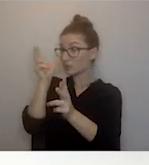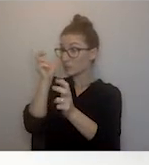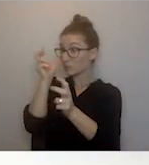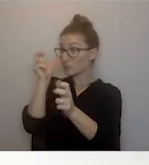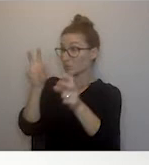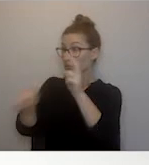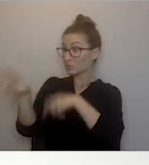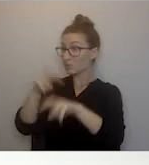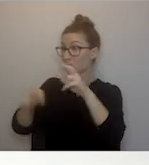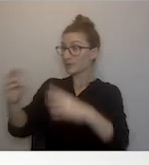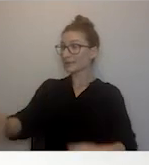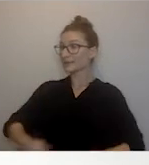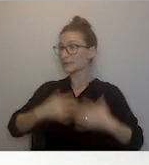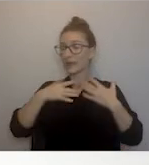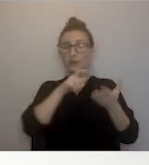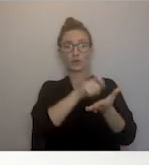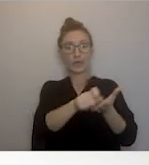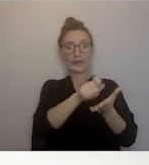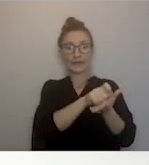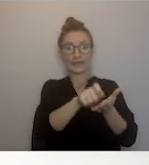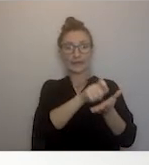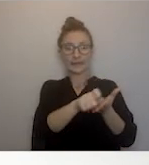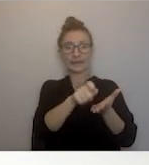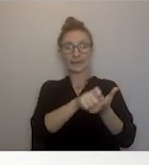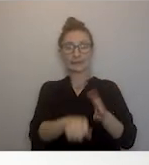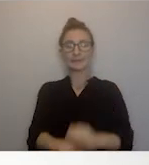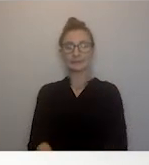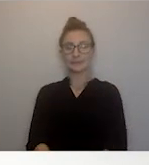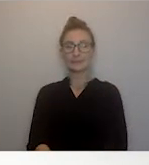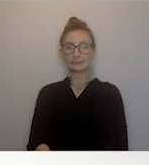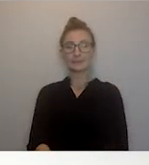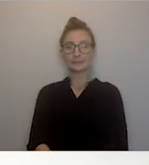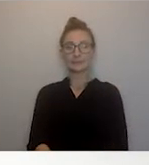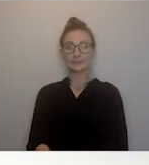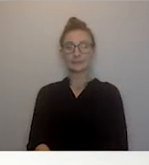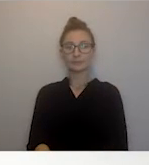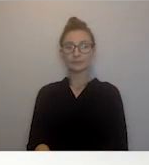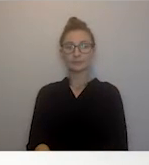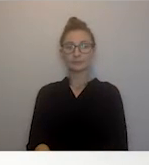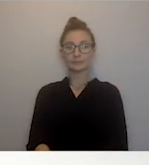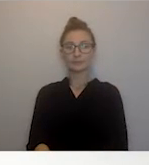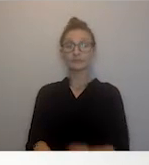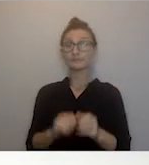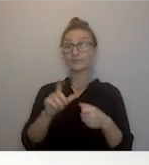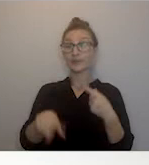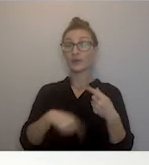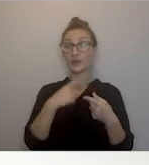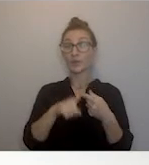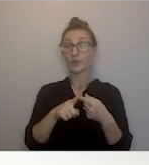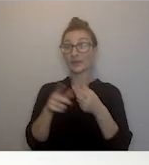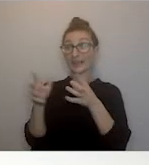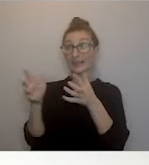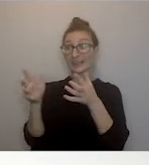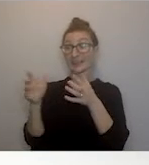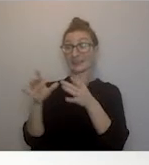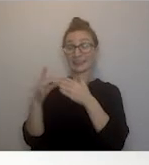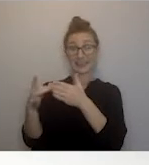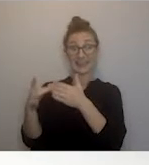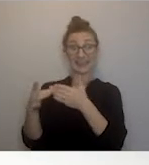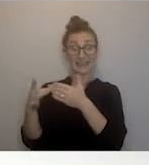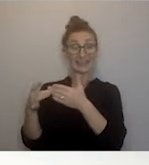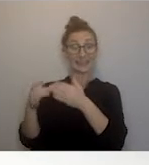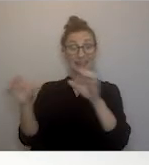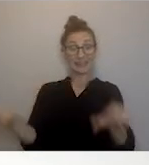looking at an image and using the visualization to inspire something. Whenever we're leading this activity, we like to